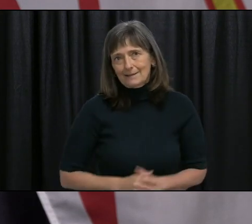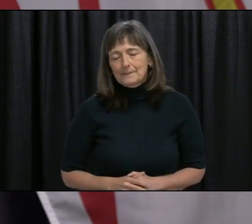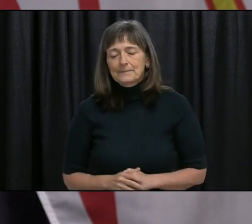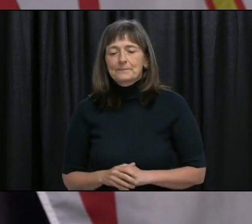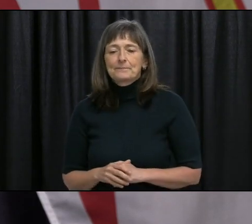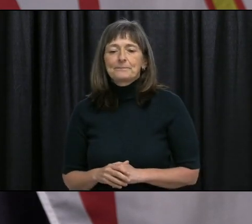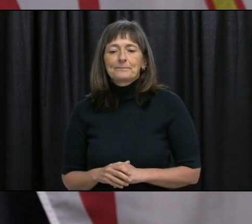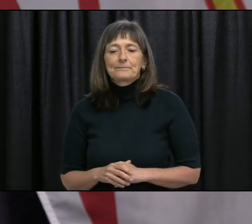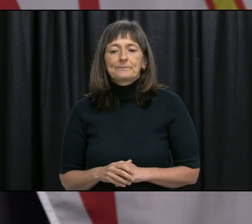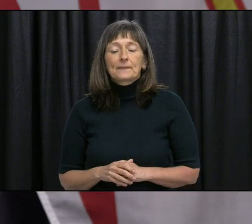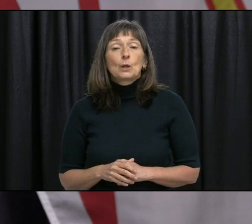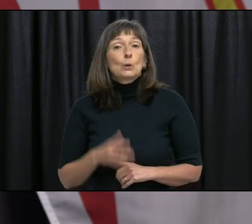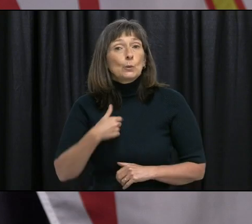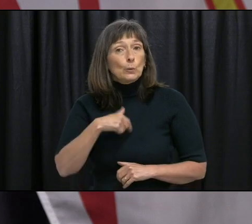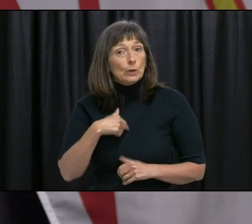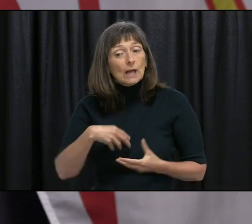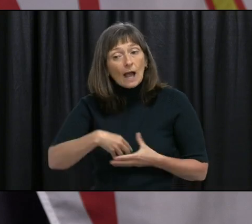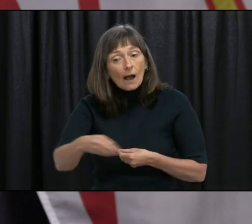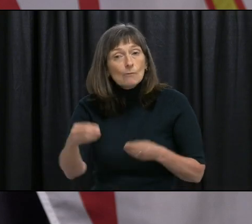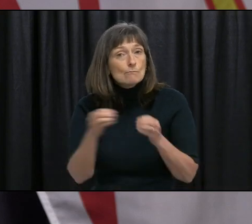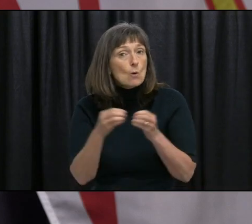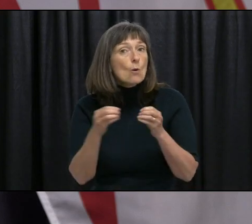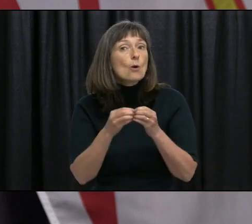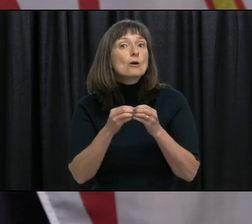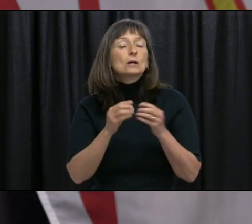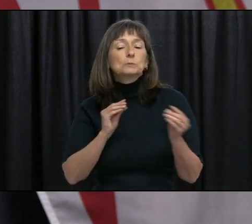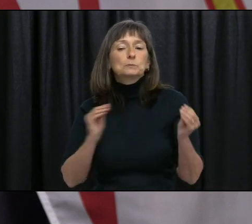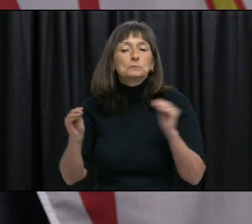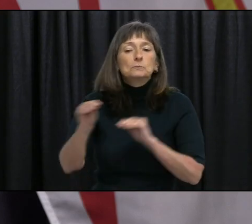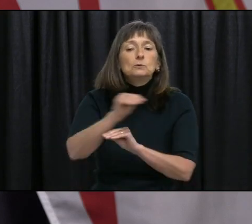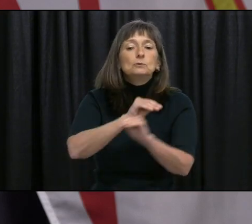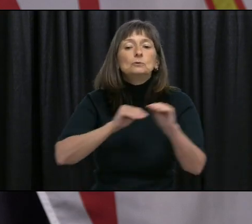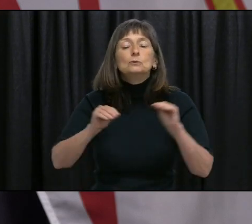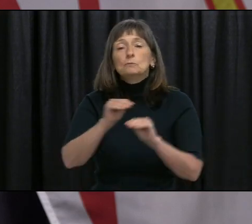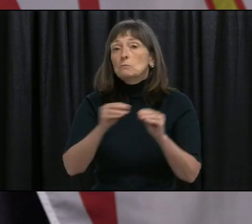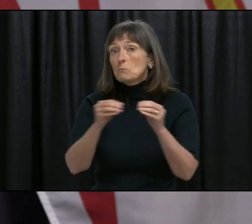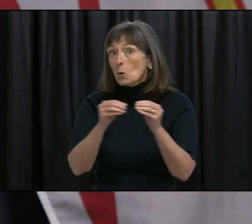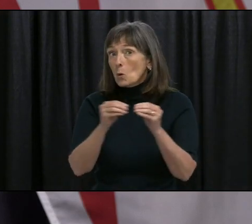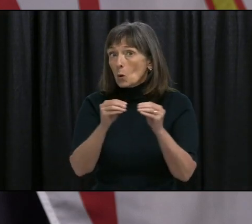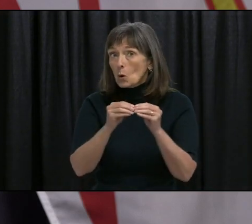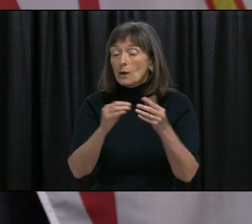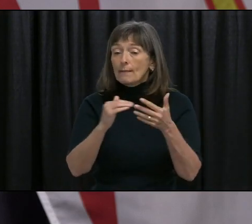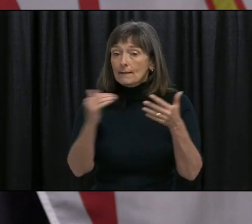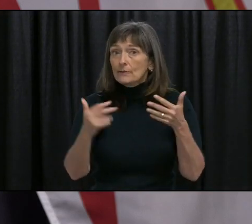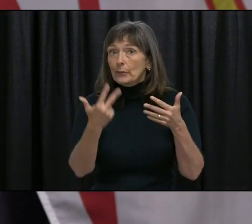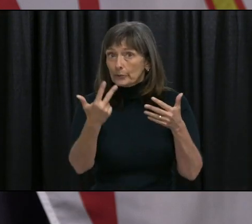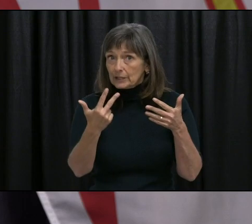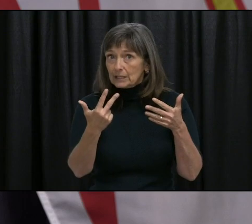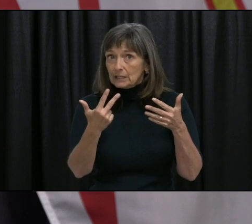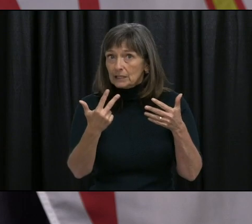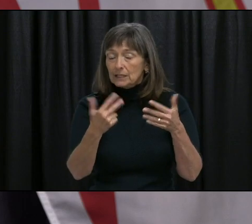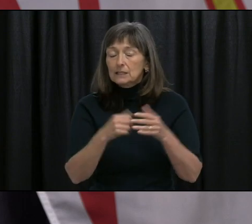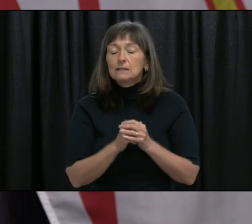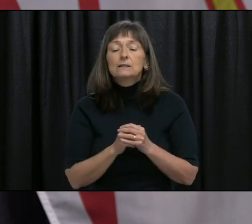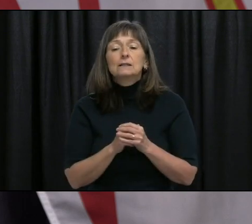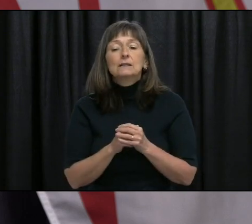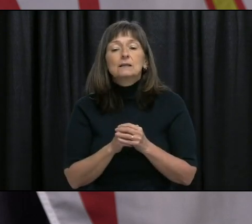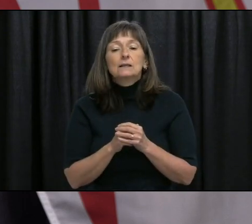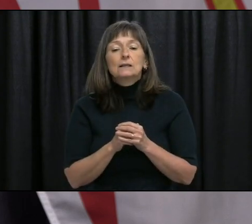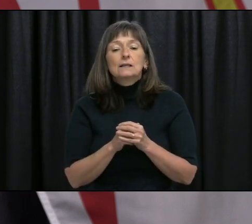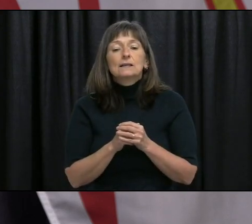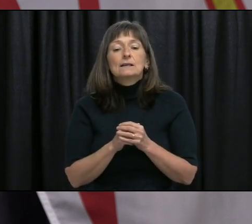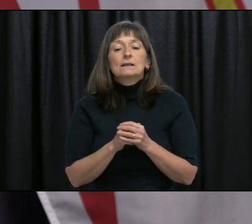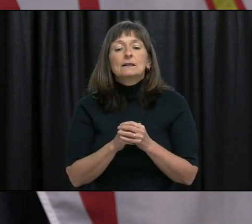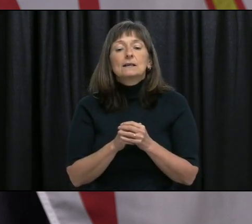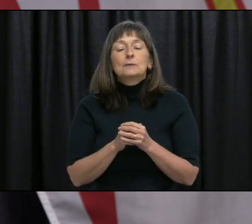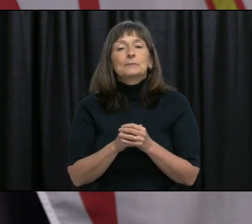While we continue to move about more freely in Alert Level 3, our provincial life with COVID-19 plan,